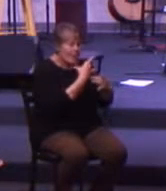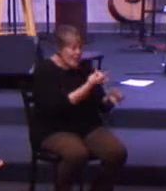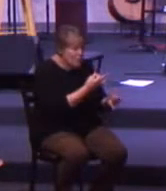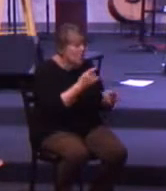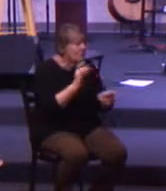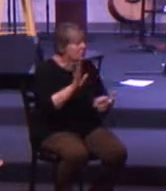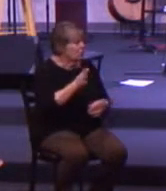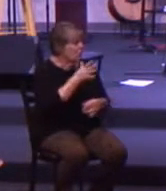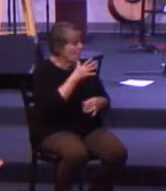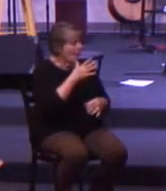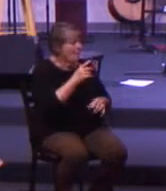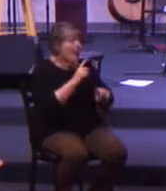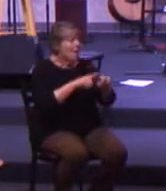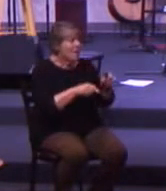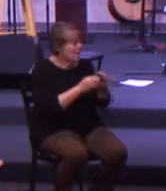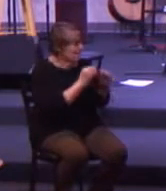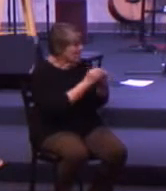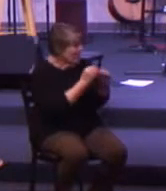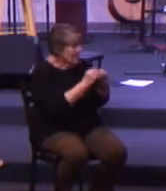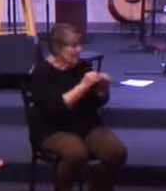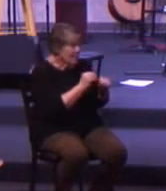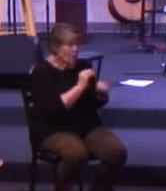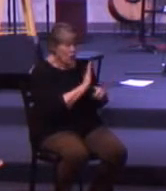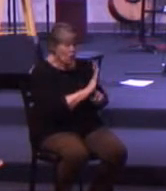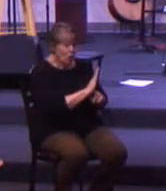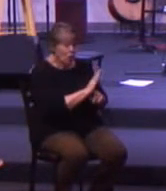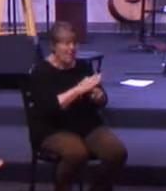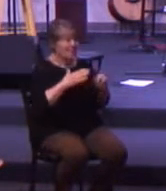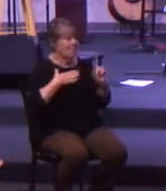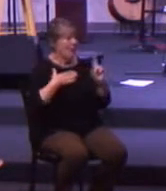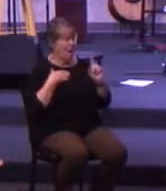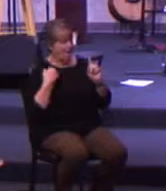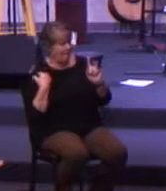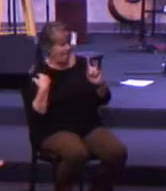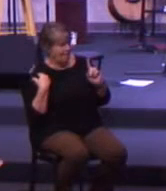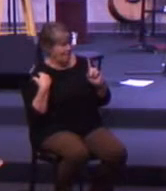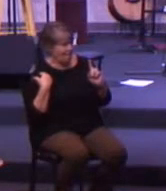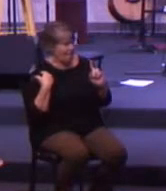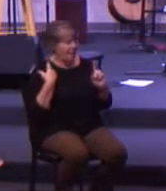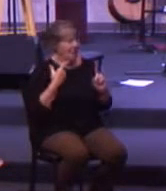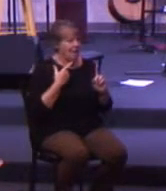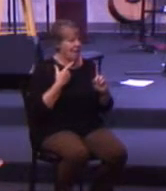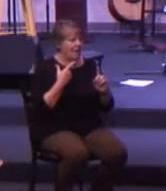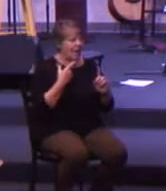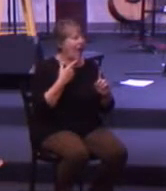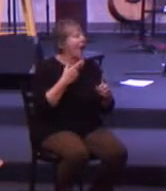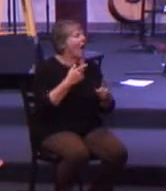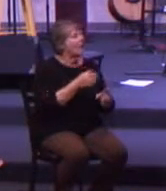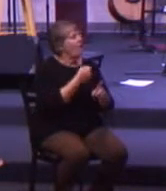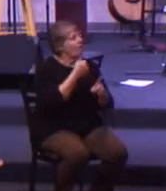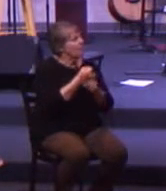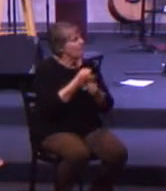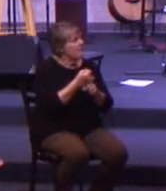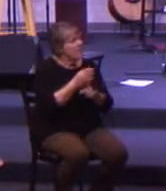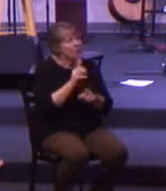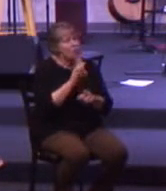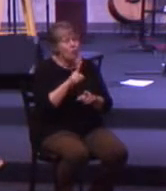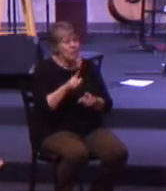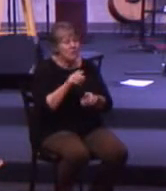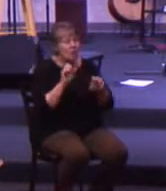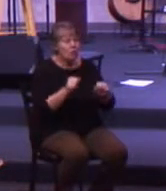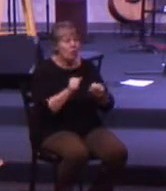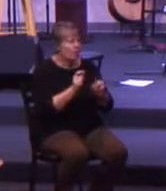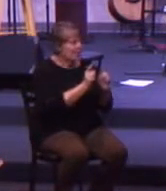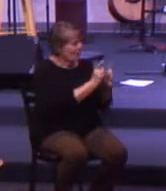her up to me. And you know what happened? Suddenly, Crystal was able to be with her mom and enjoy it. And the